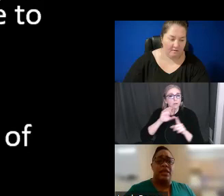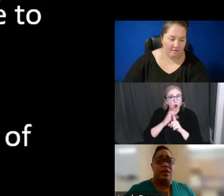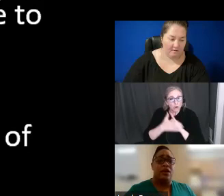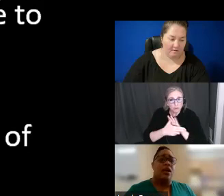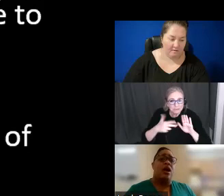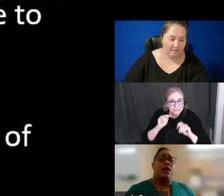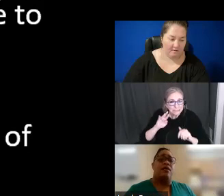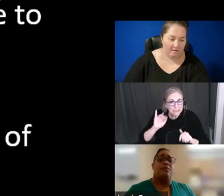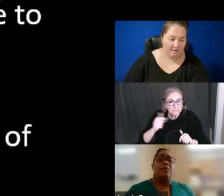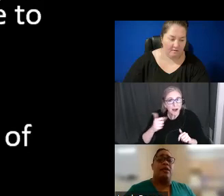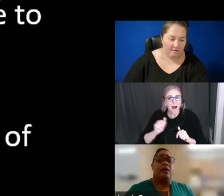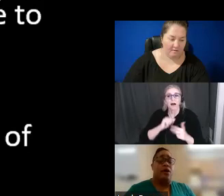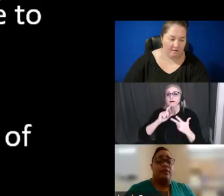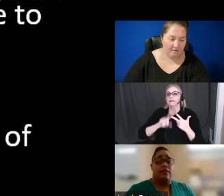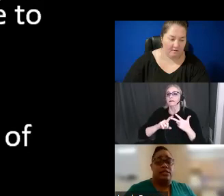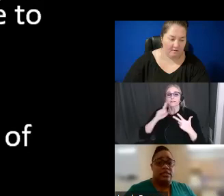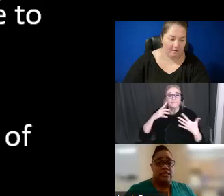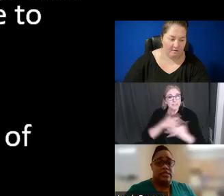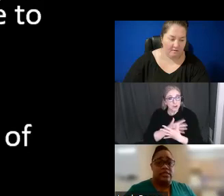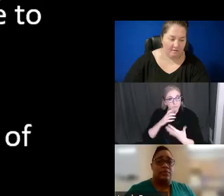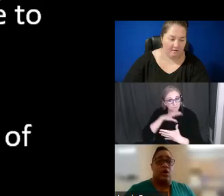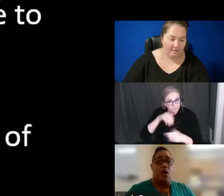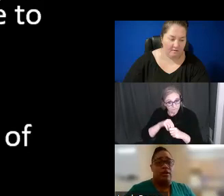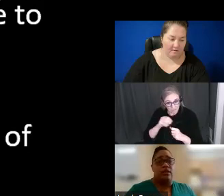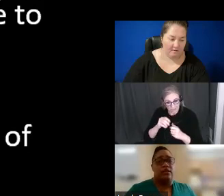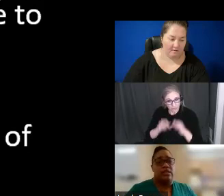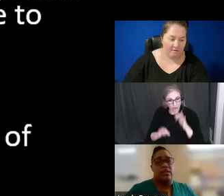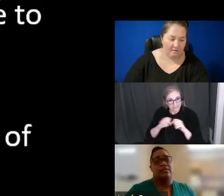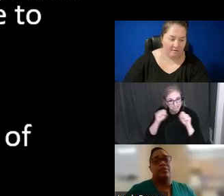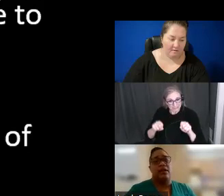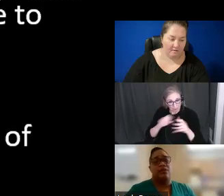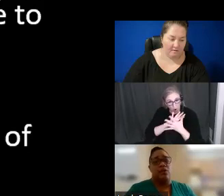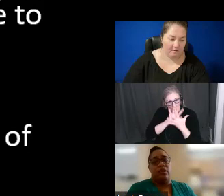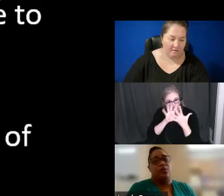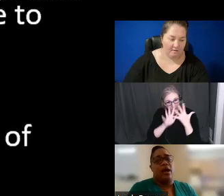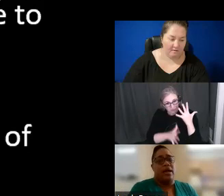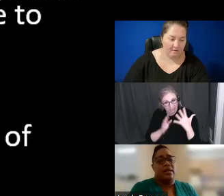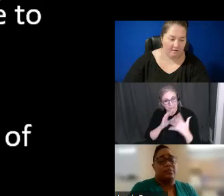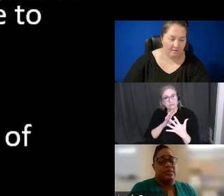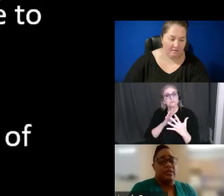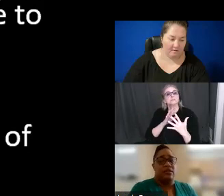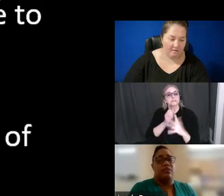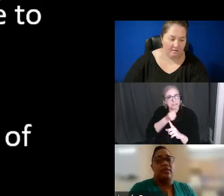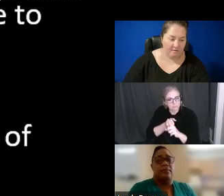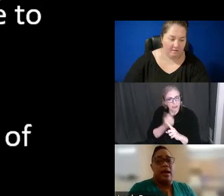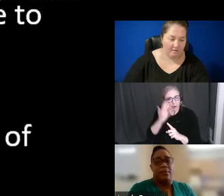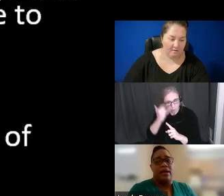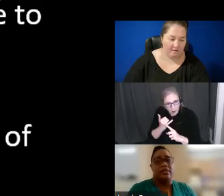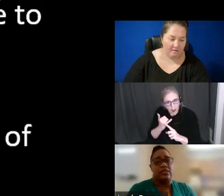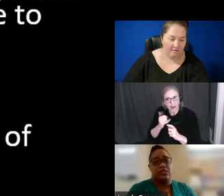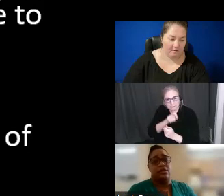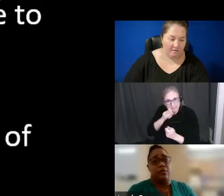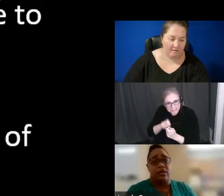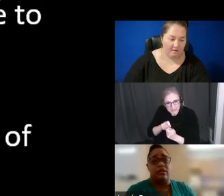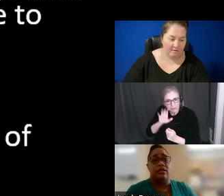the fear of being a part of the justice system. All of these things play a role in why, specifically within BIPOC